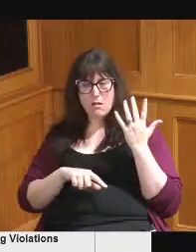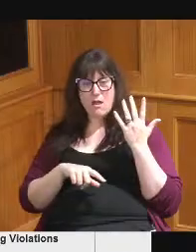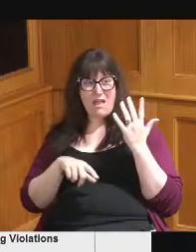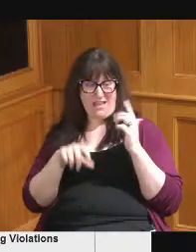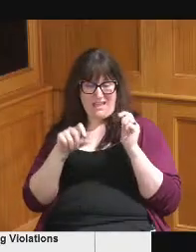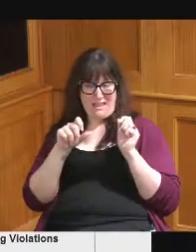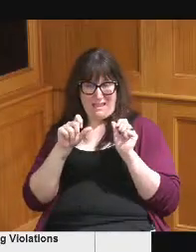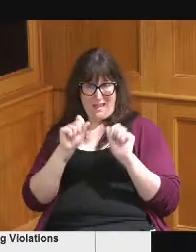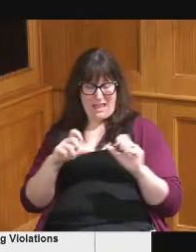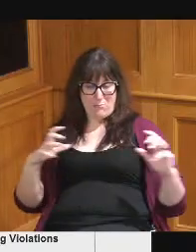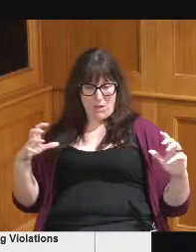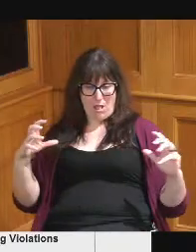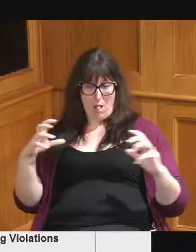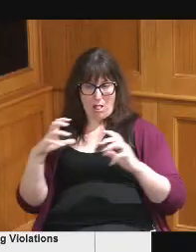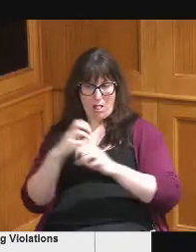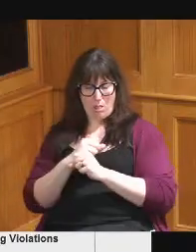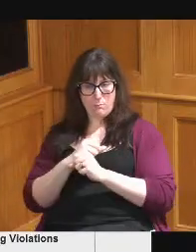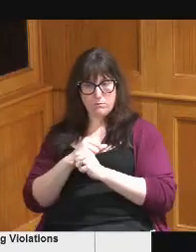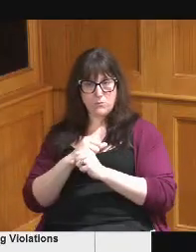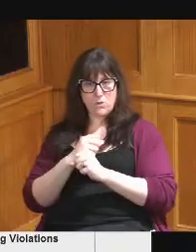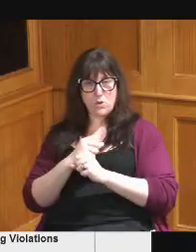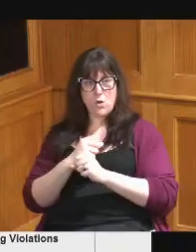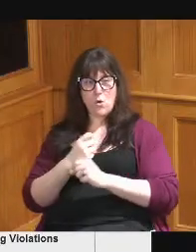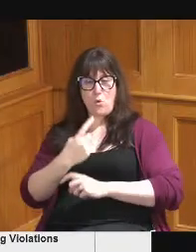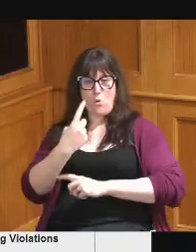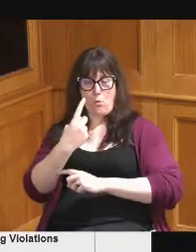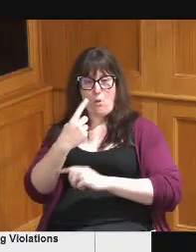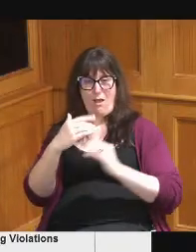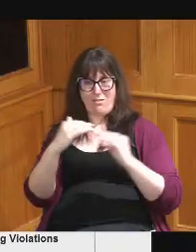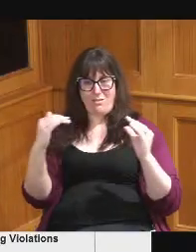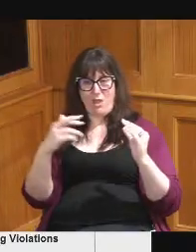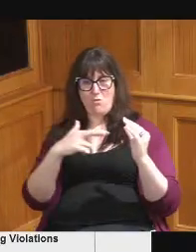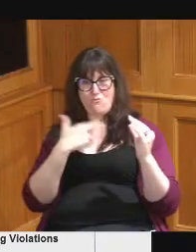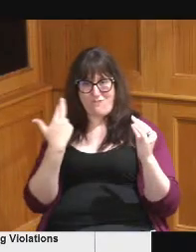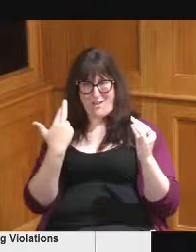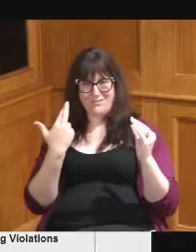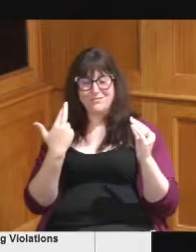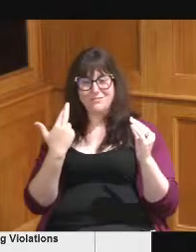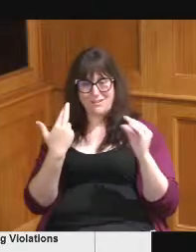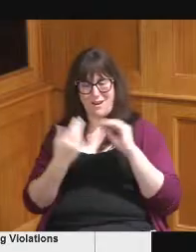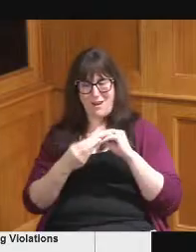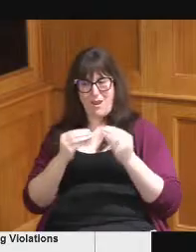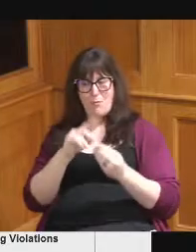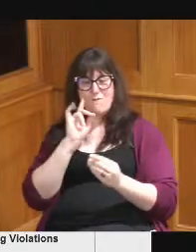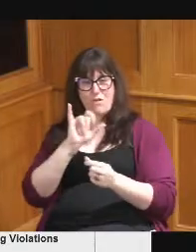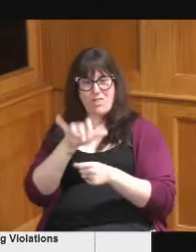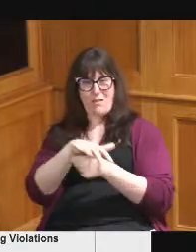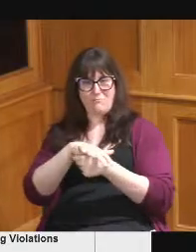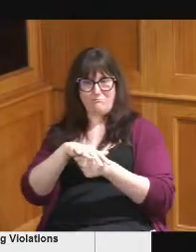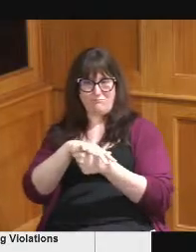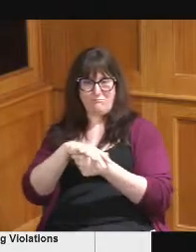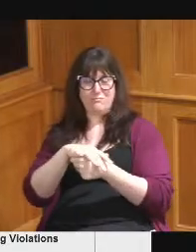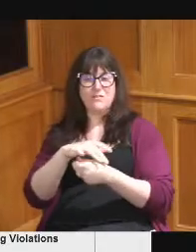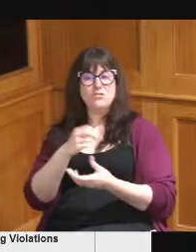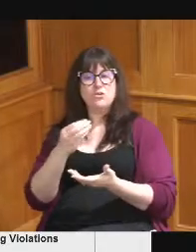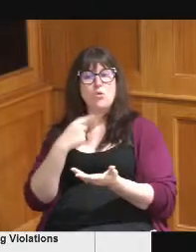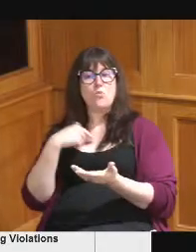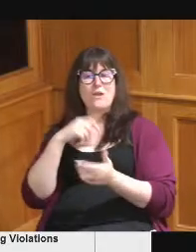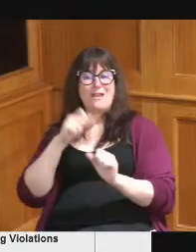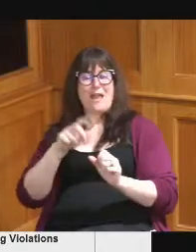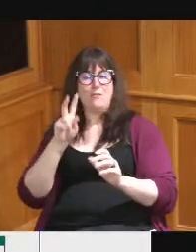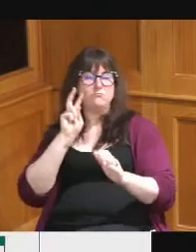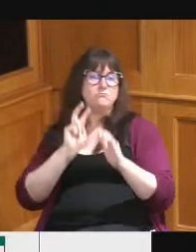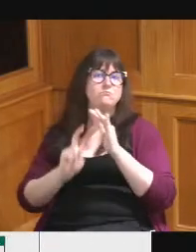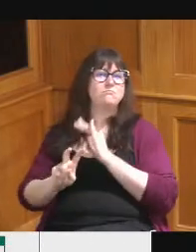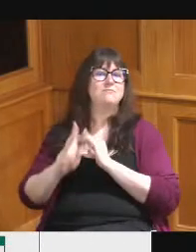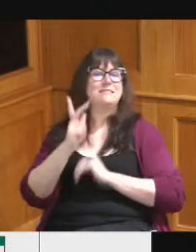down to or combined into an aggregate level of risk for that particular area that may allow us to get ahead of the curve when it